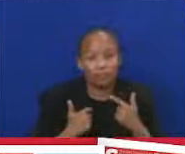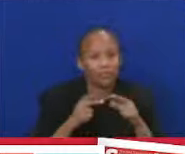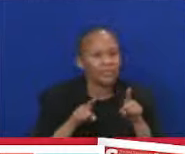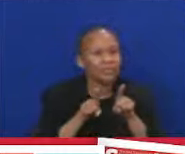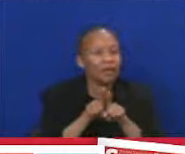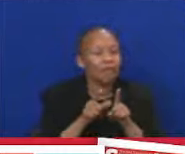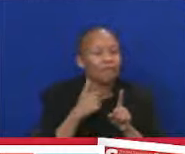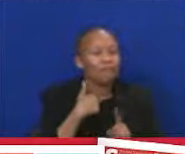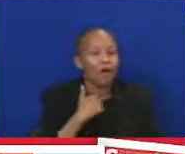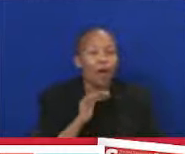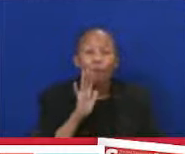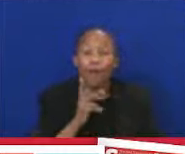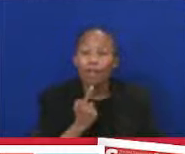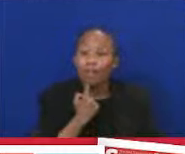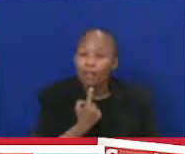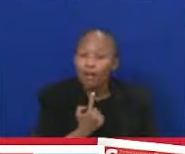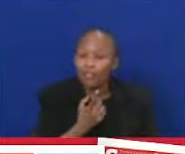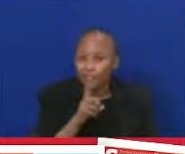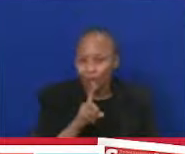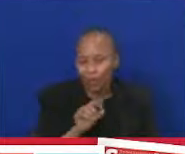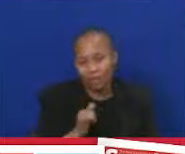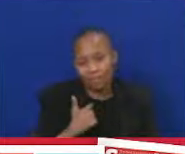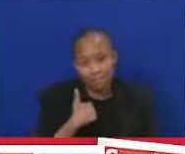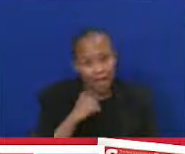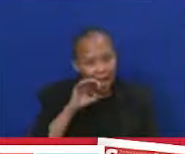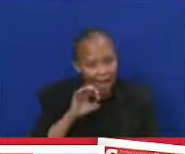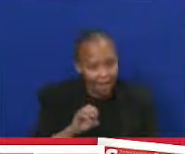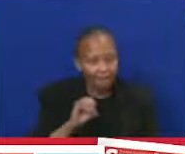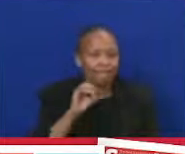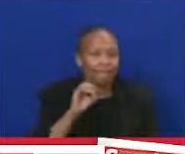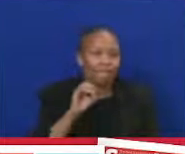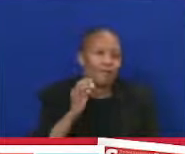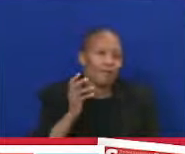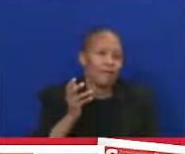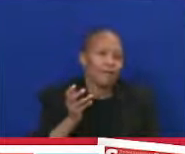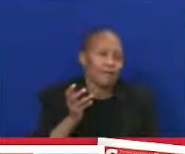I am of an opinion that he said that